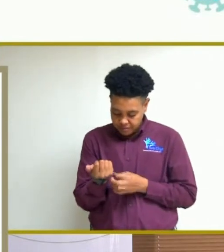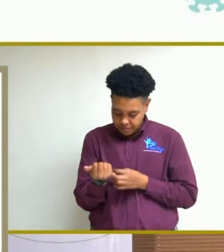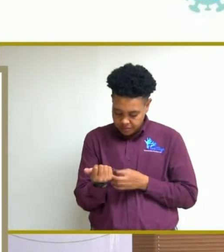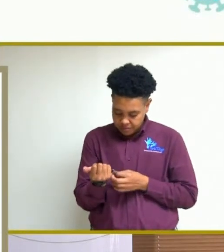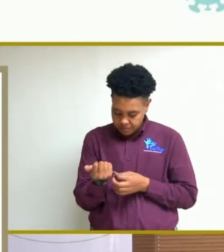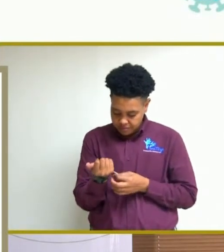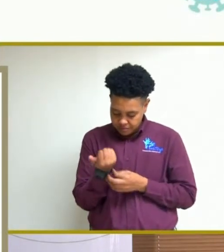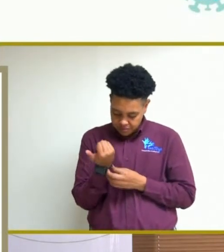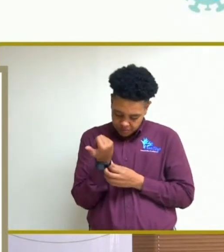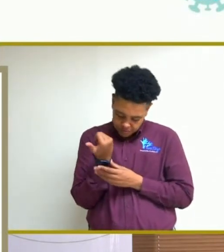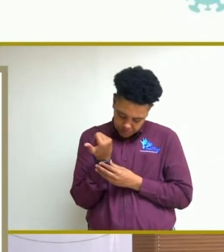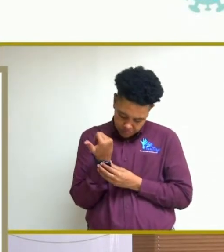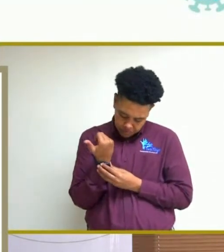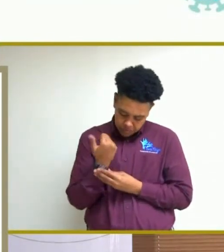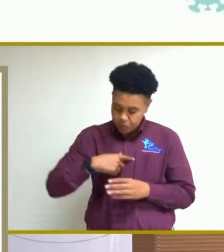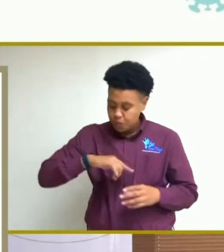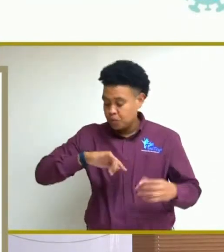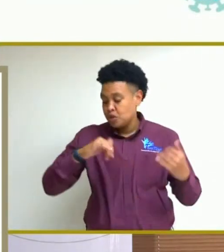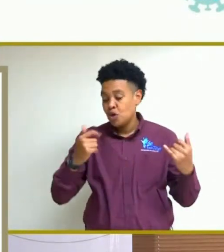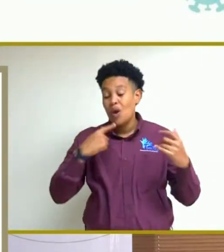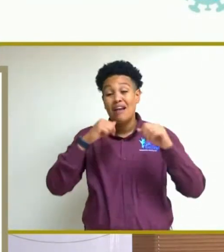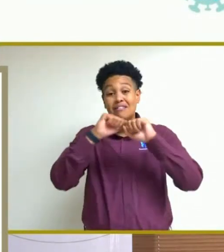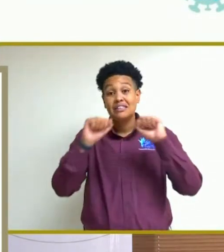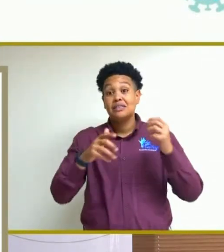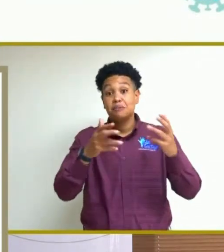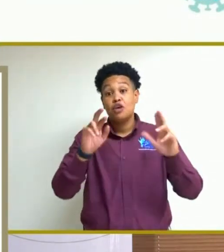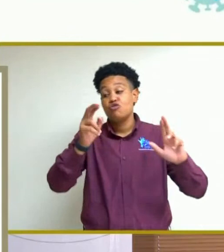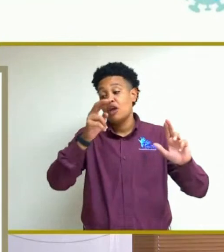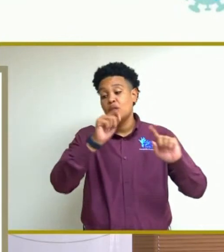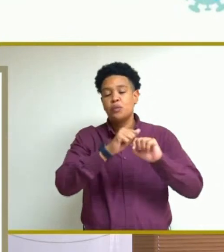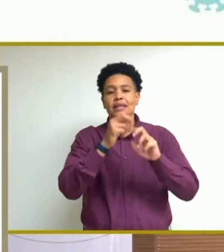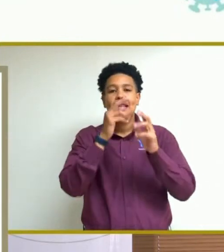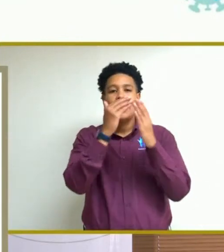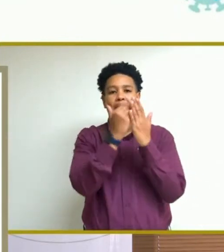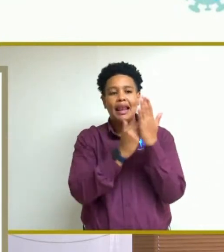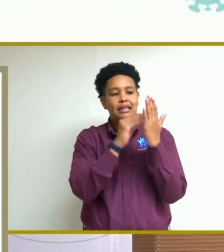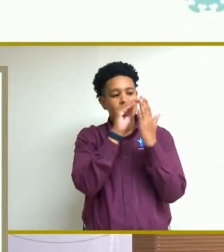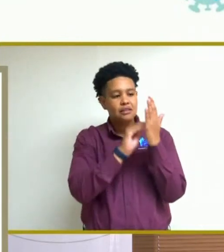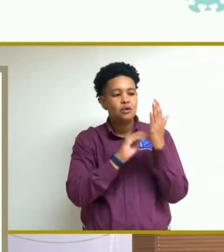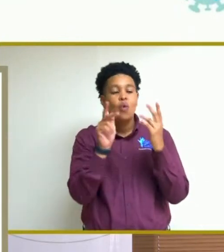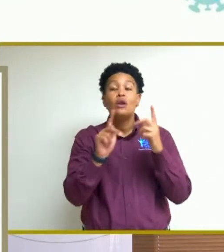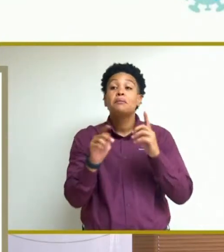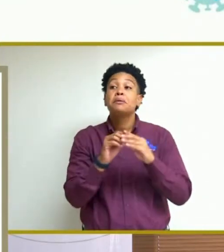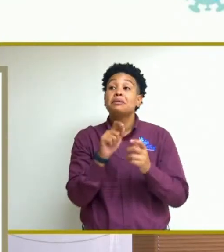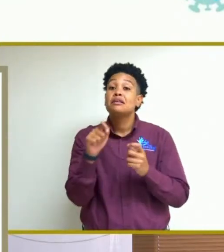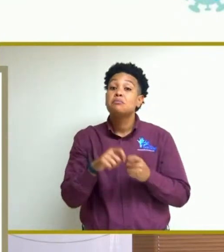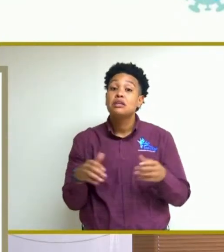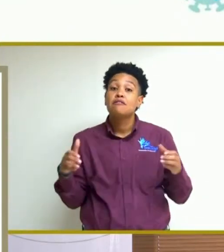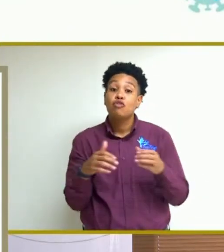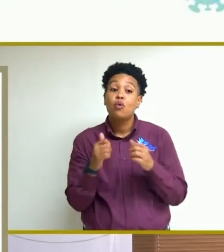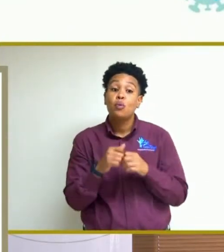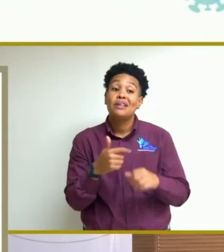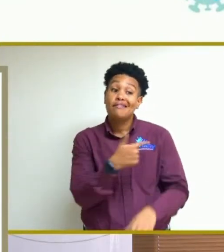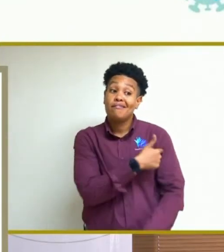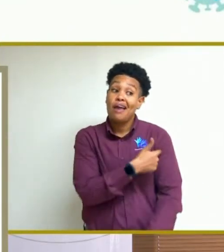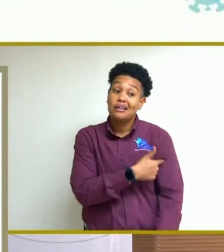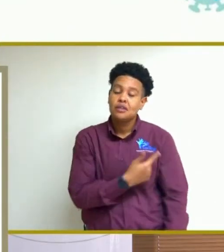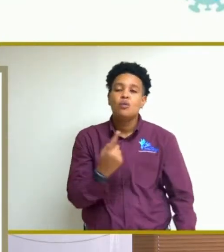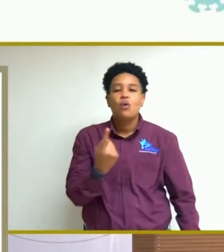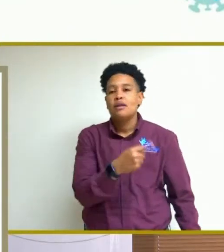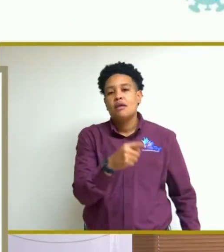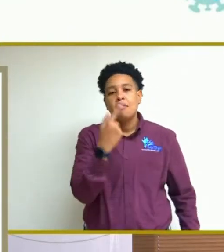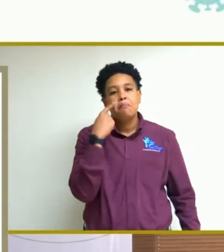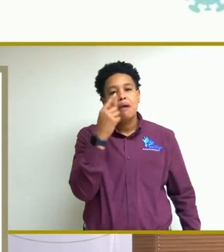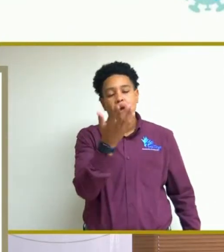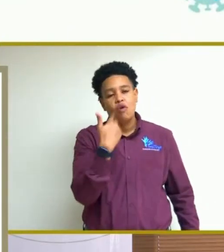with the call-out list where only persons within the specific groups that are being vaccinated are vaccinated at